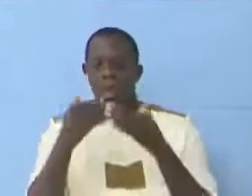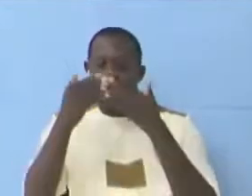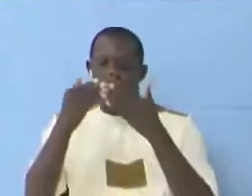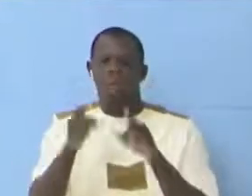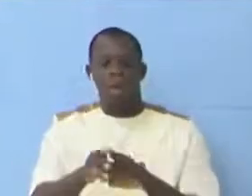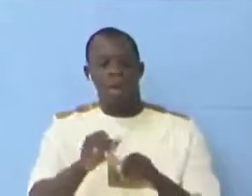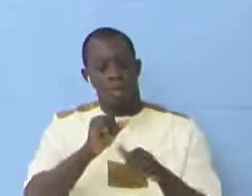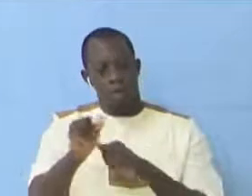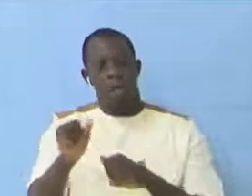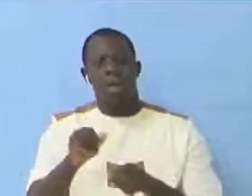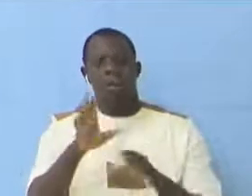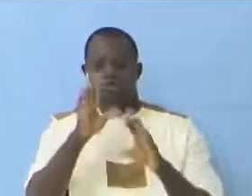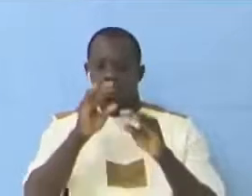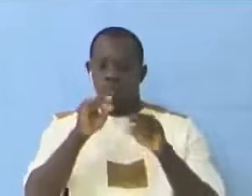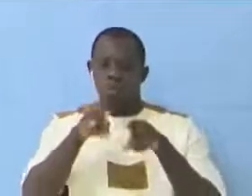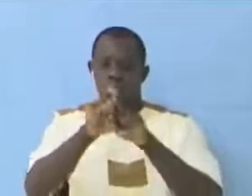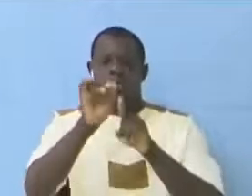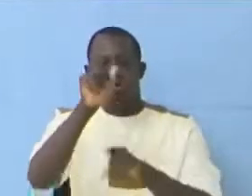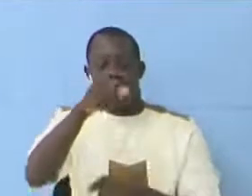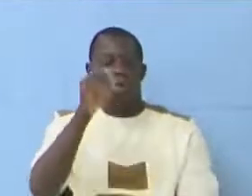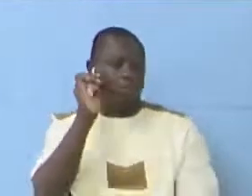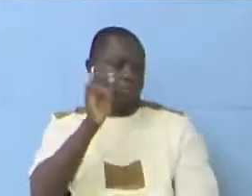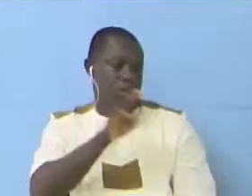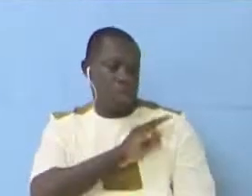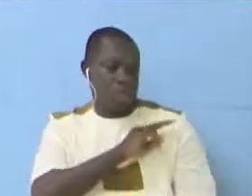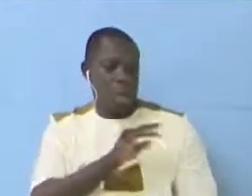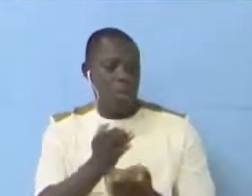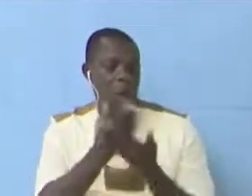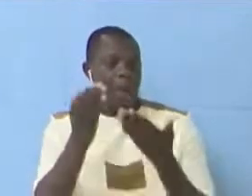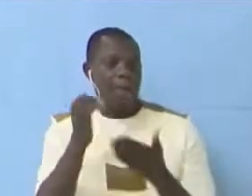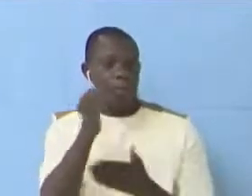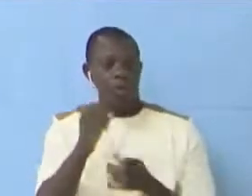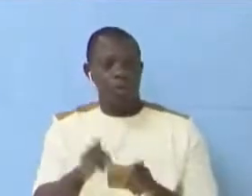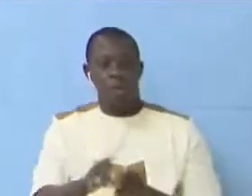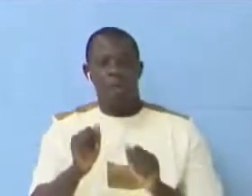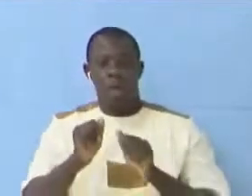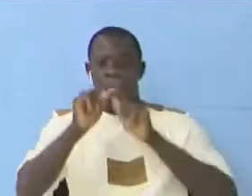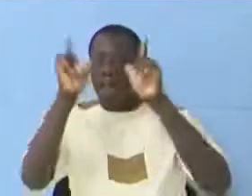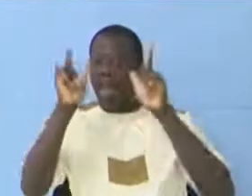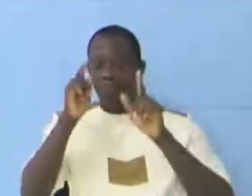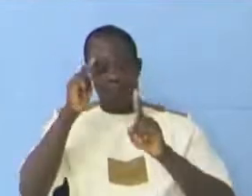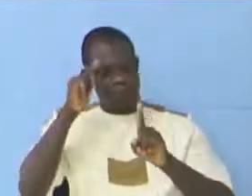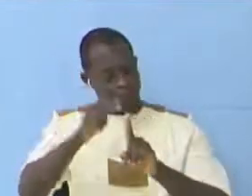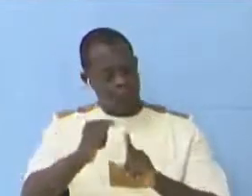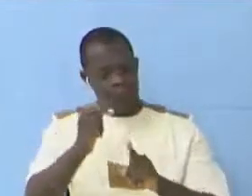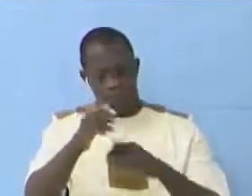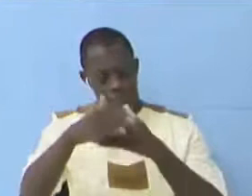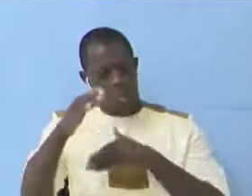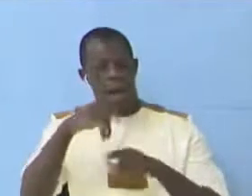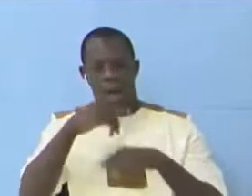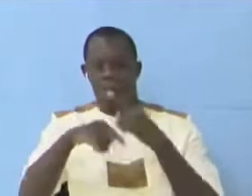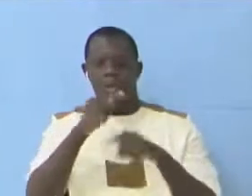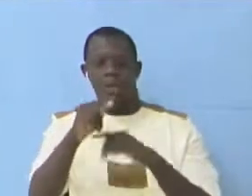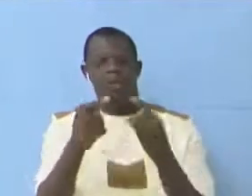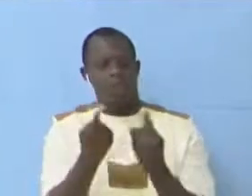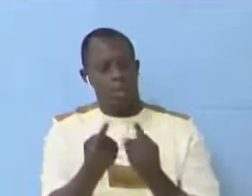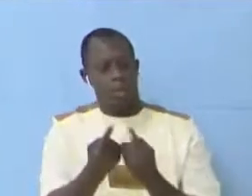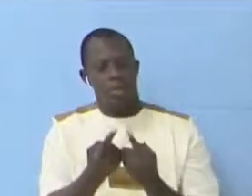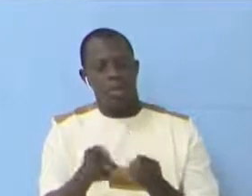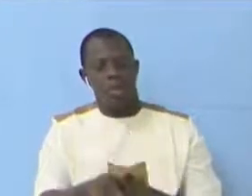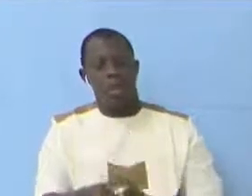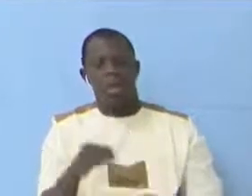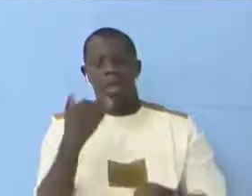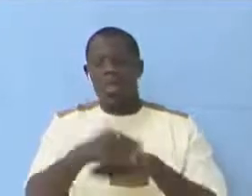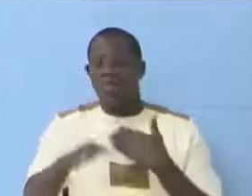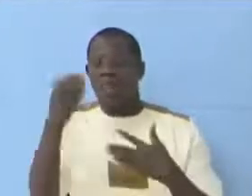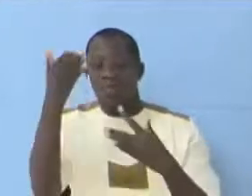mag ji parce que moom bakkanam la ci tegoon am na jamono. Sometimes they used to tell me, advise your sister because he is even risking her life. ñoom